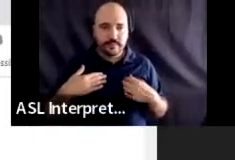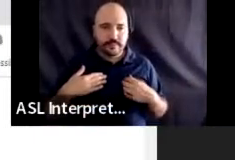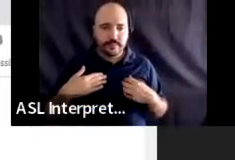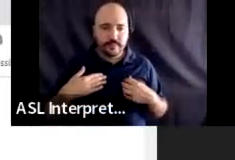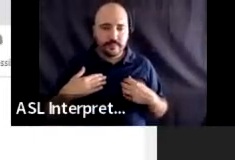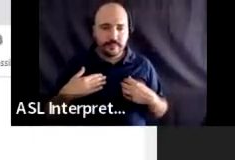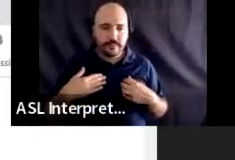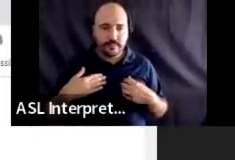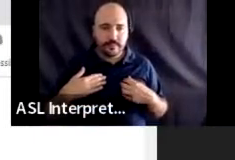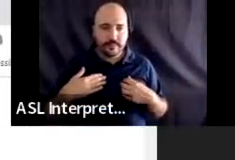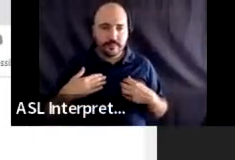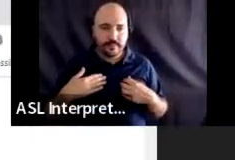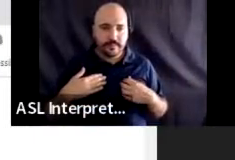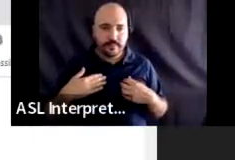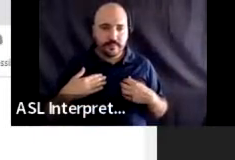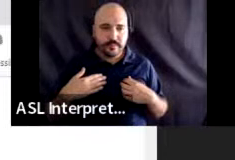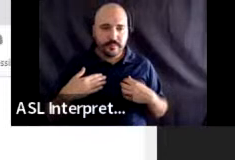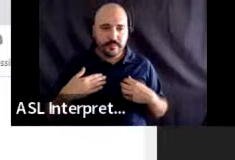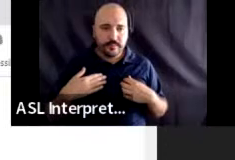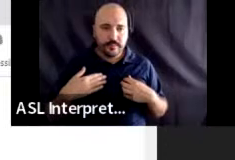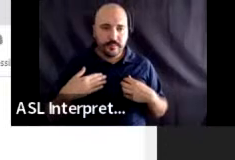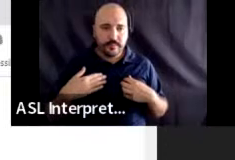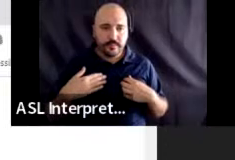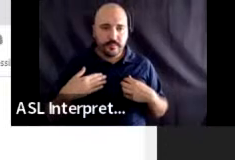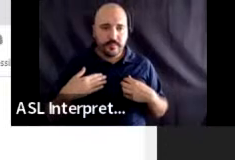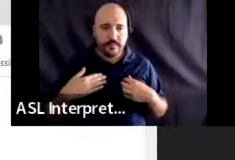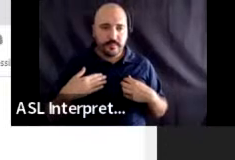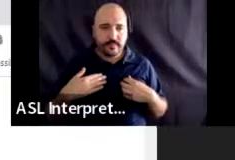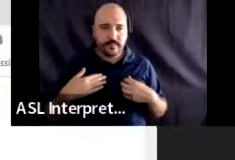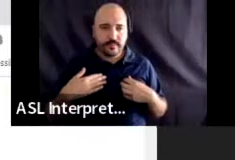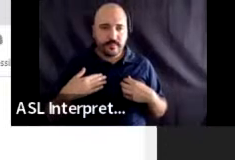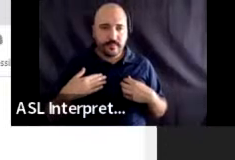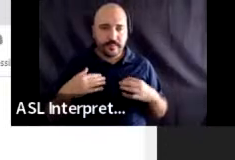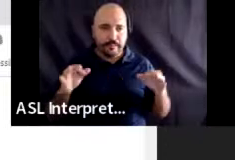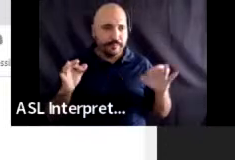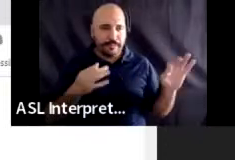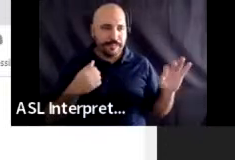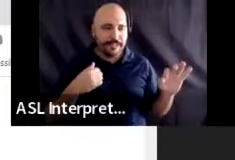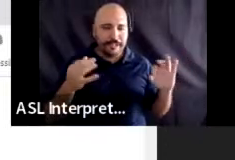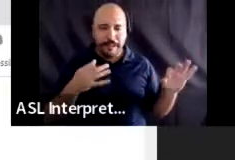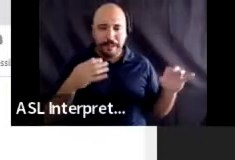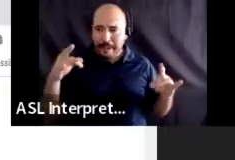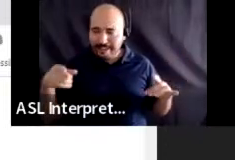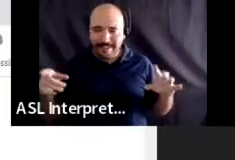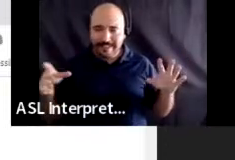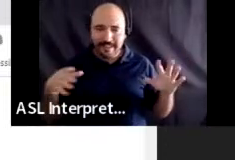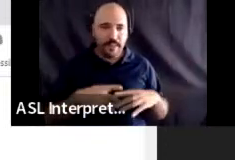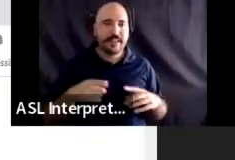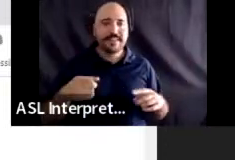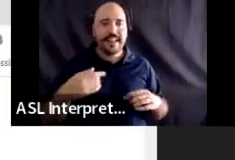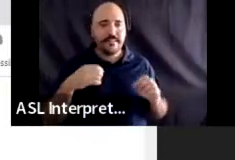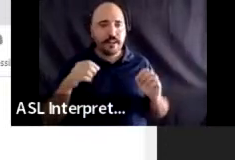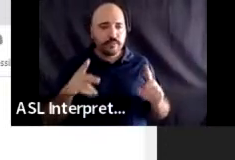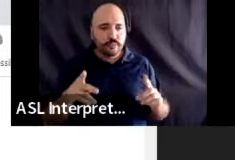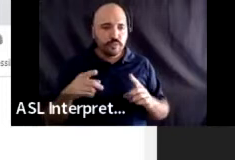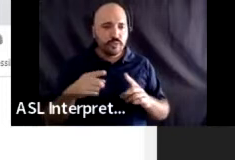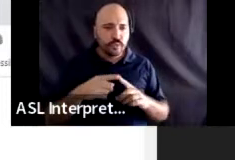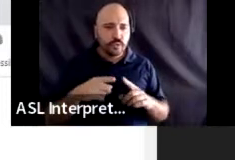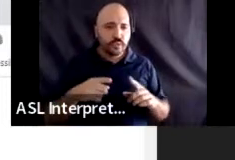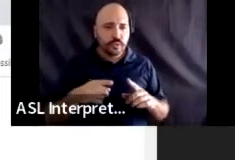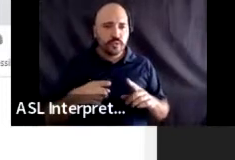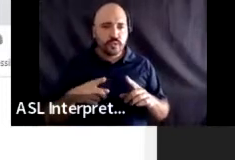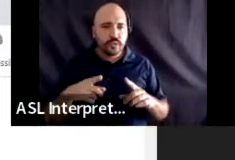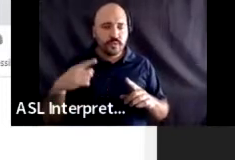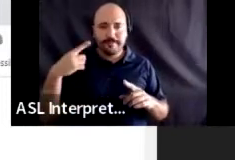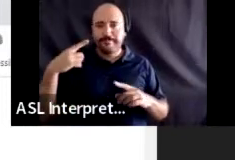You were done? You were done, right? I got distracted with a message. Yeah. No worries. And then there's an opportunity to